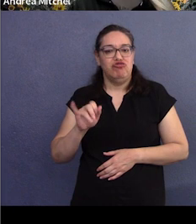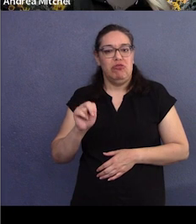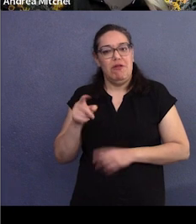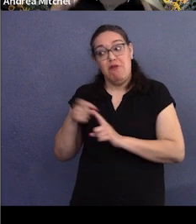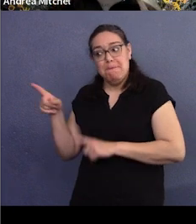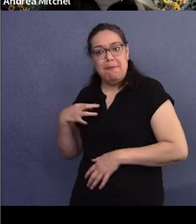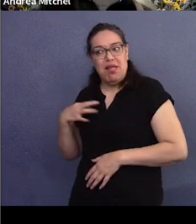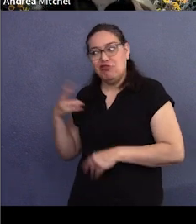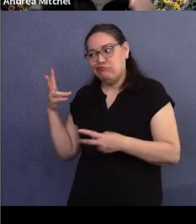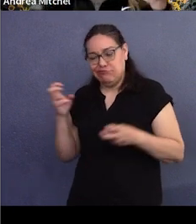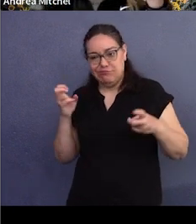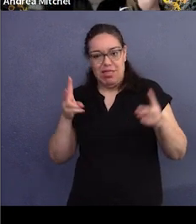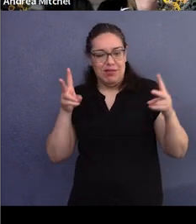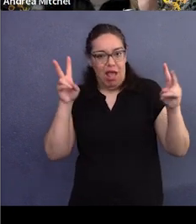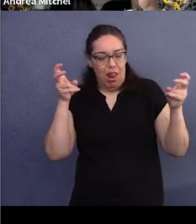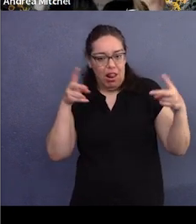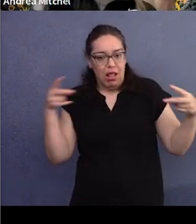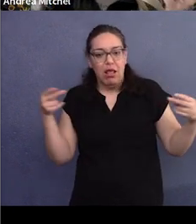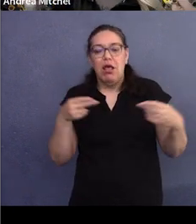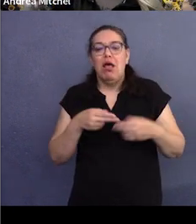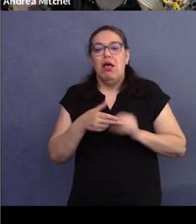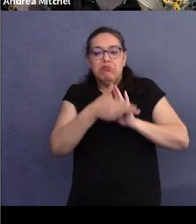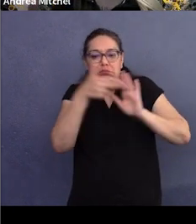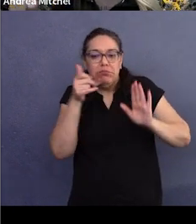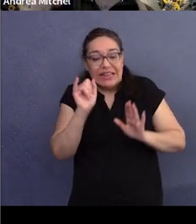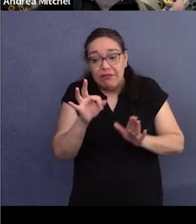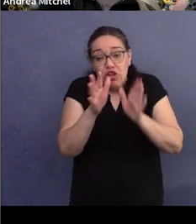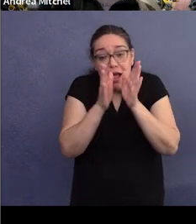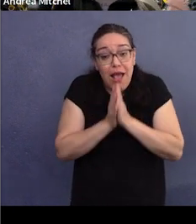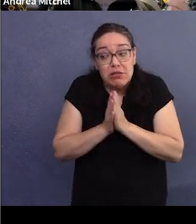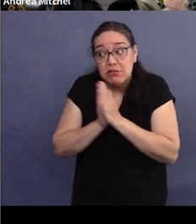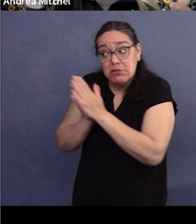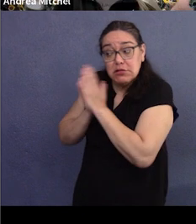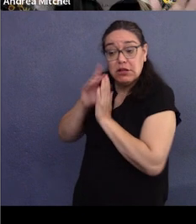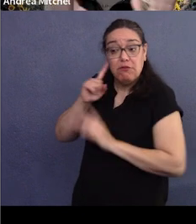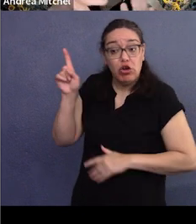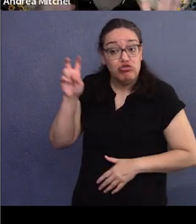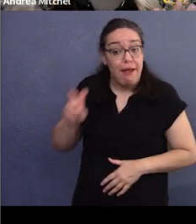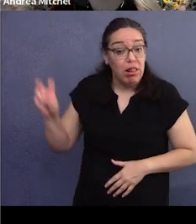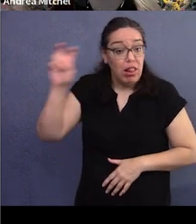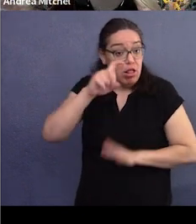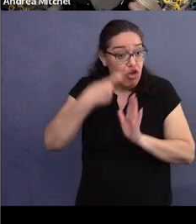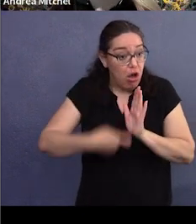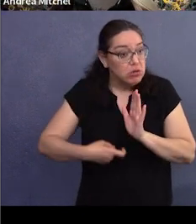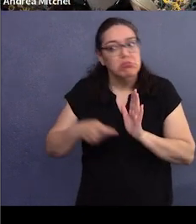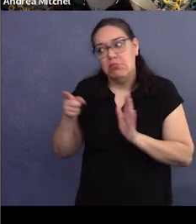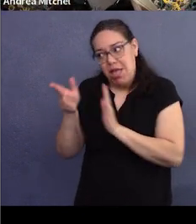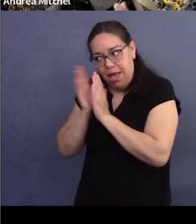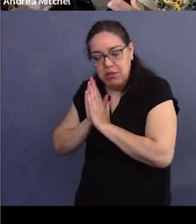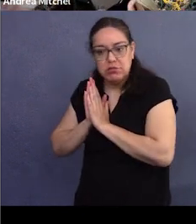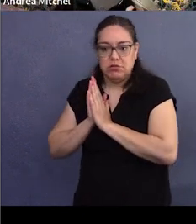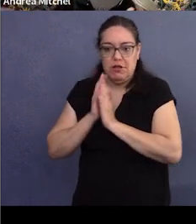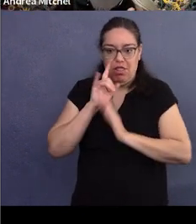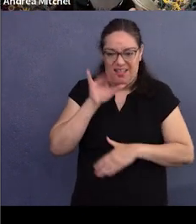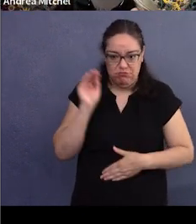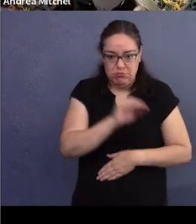in, again, and I would put it, if you're asking for travel costs, I would put that in there. Explain the travel costs, how